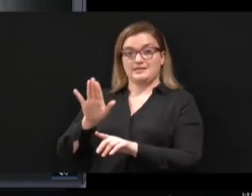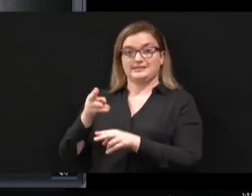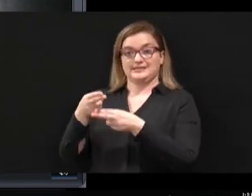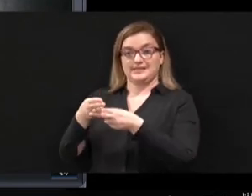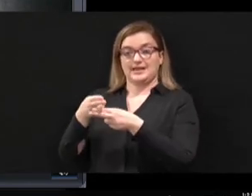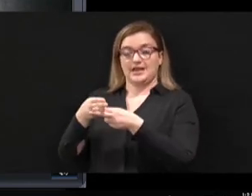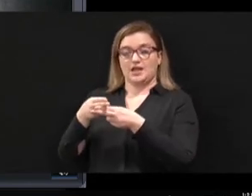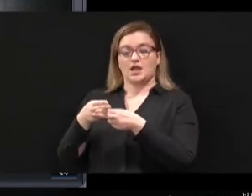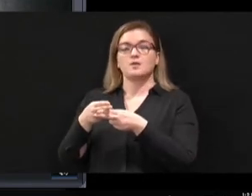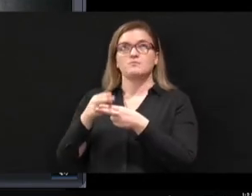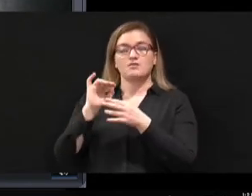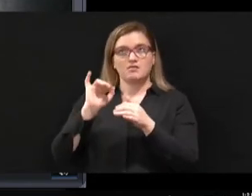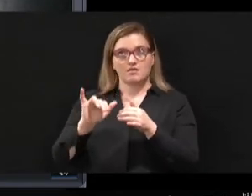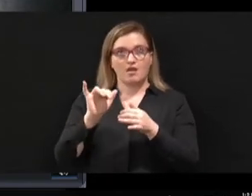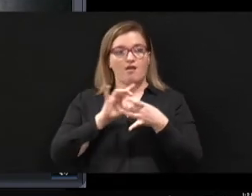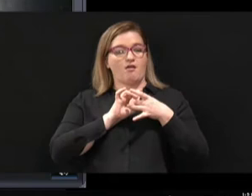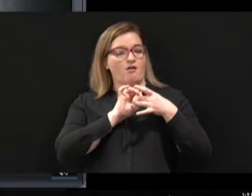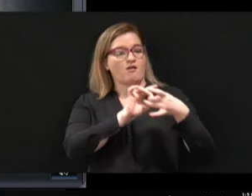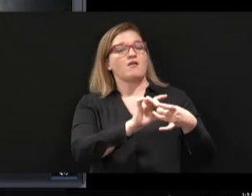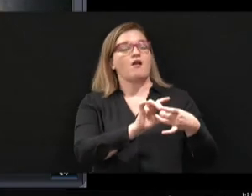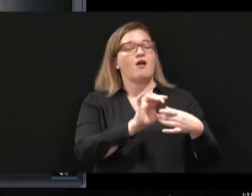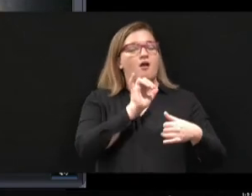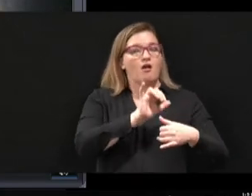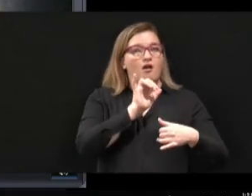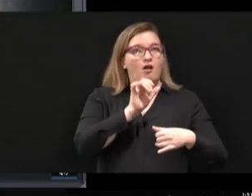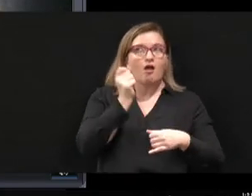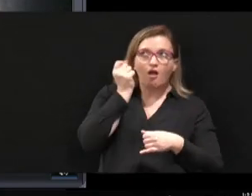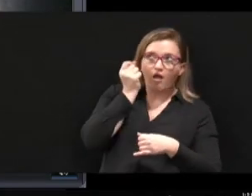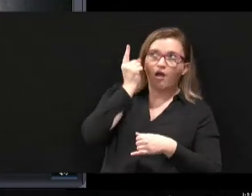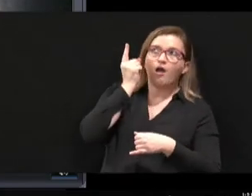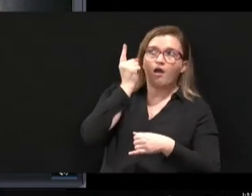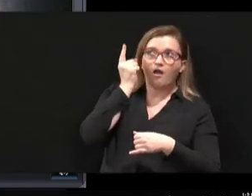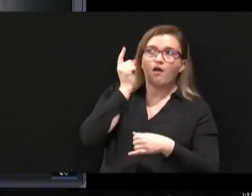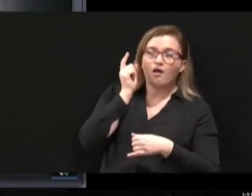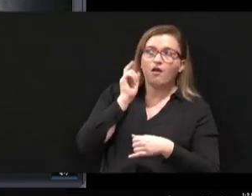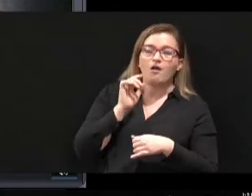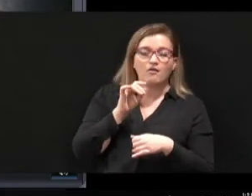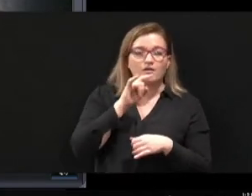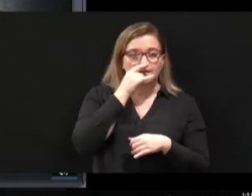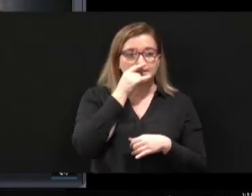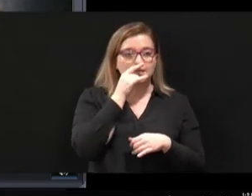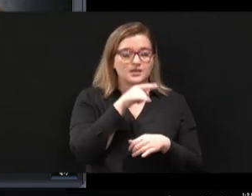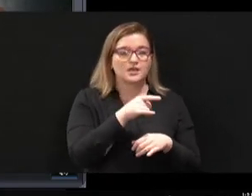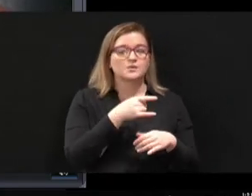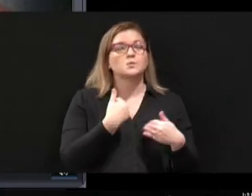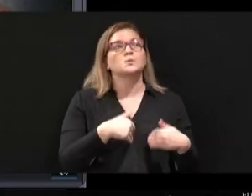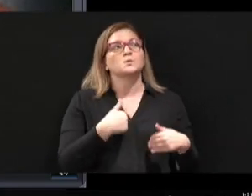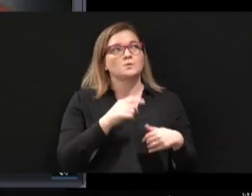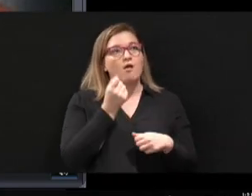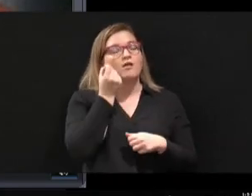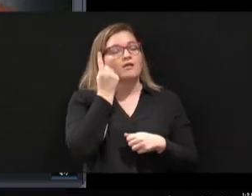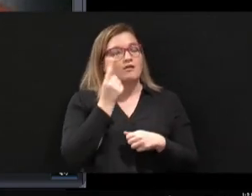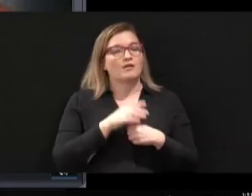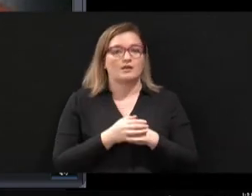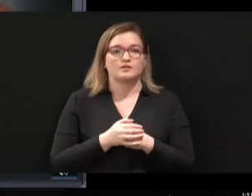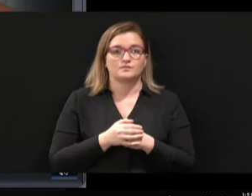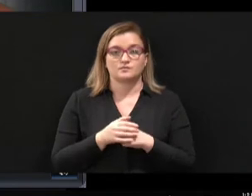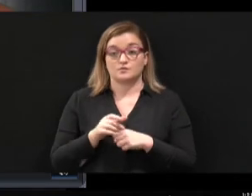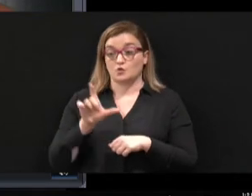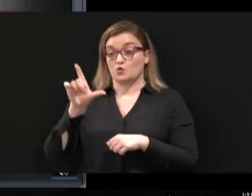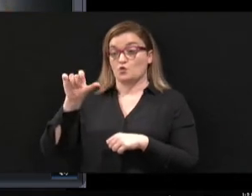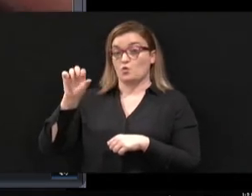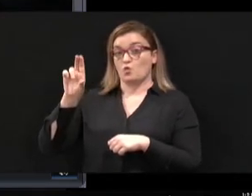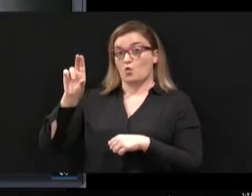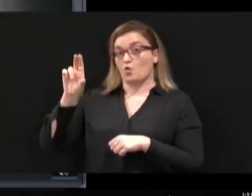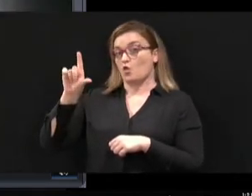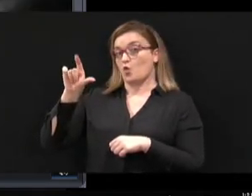a lot more sense to children than short and long. The short is what's a letter's sound, and the long is what's a letter's